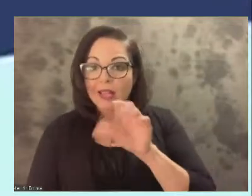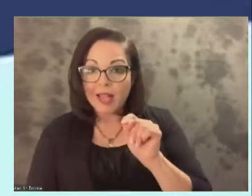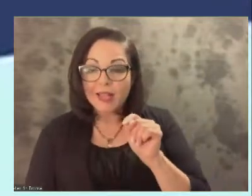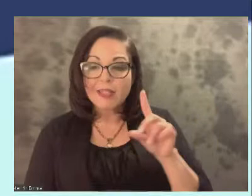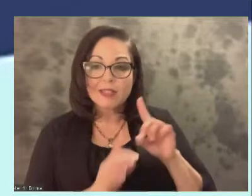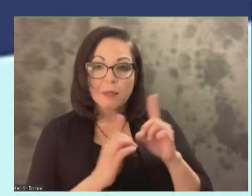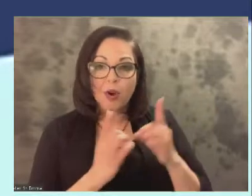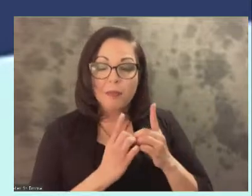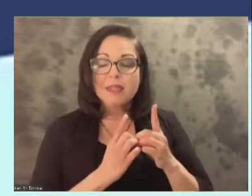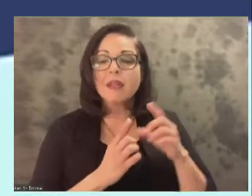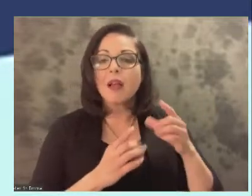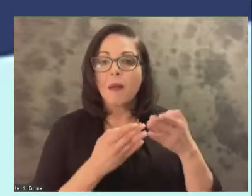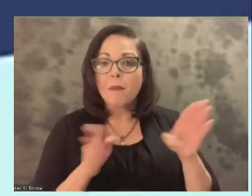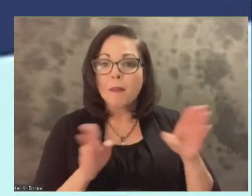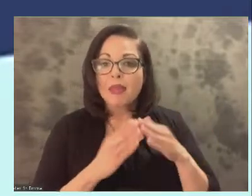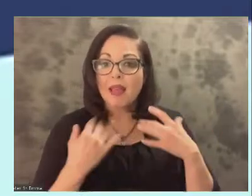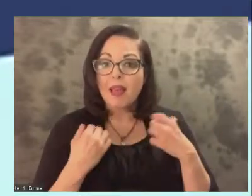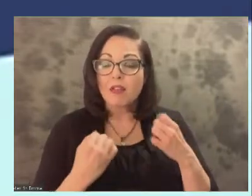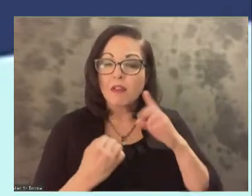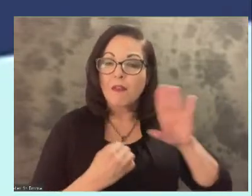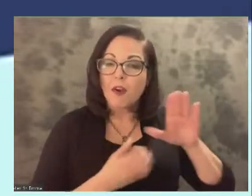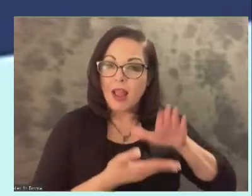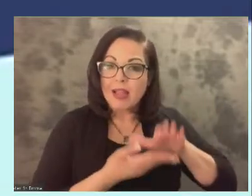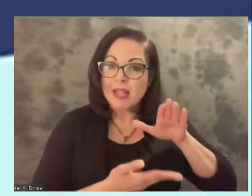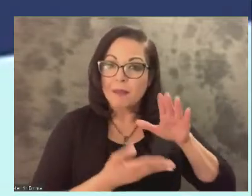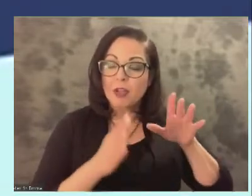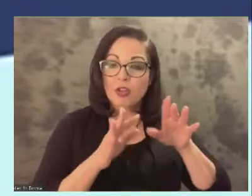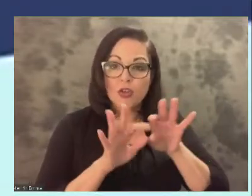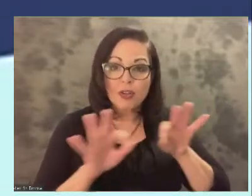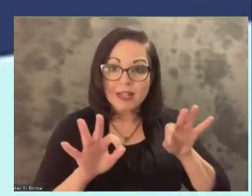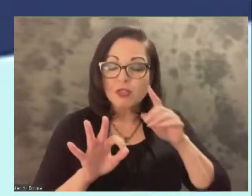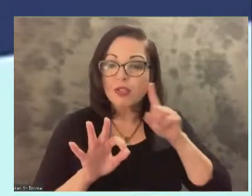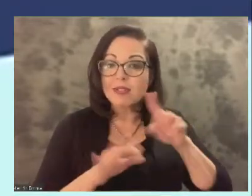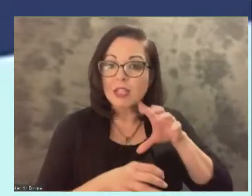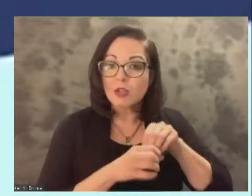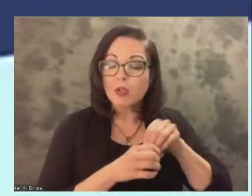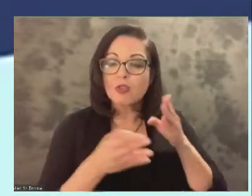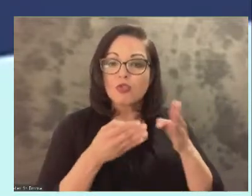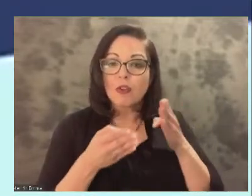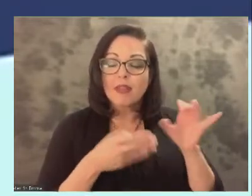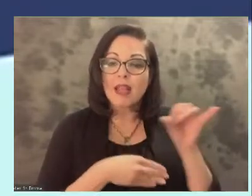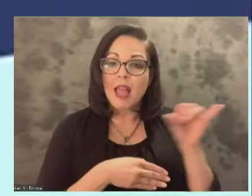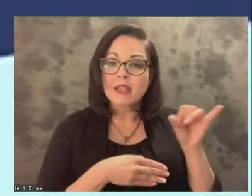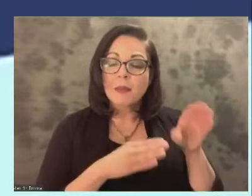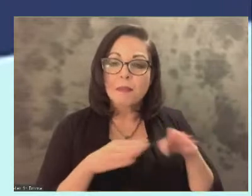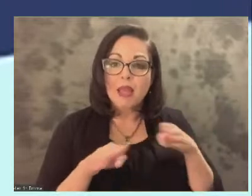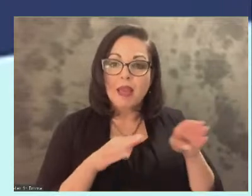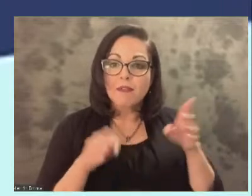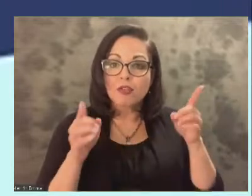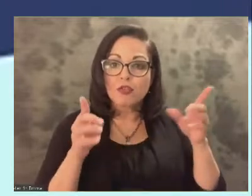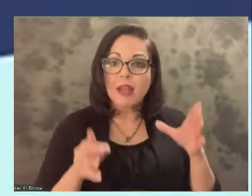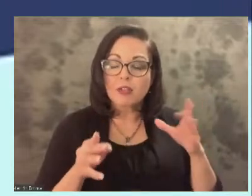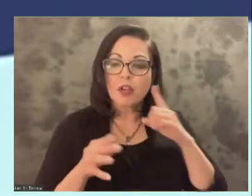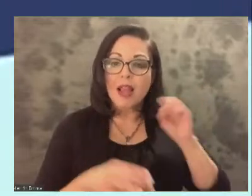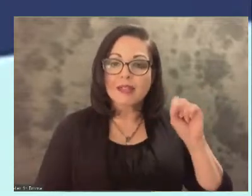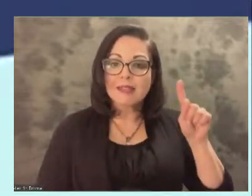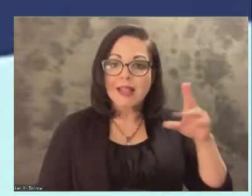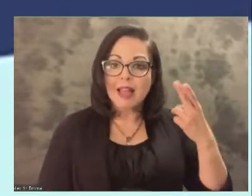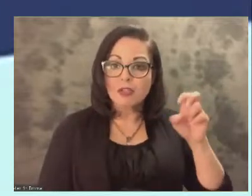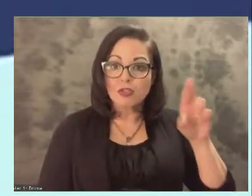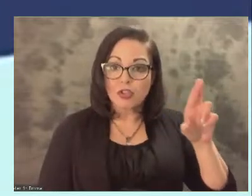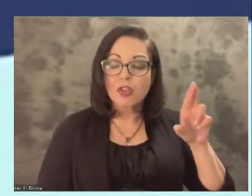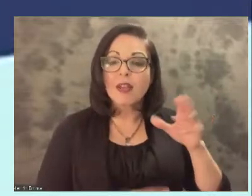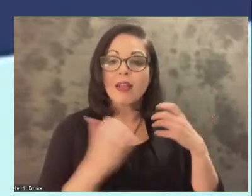of public health. Her academic credentials include serving as the Director of Behavioral Health at the Satcher Health